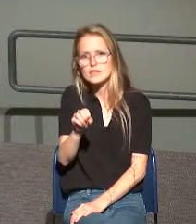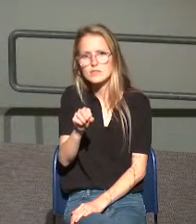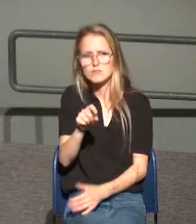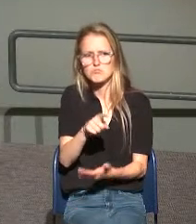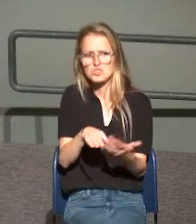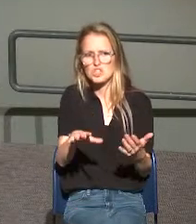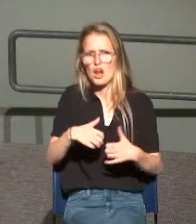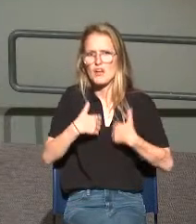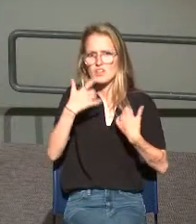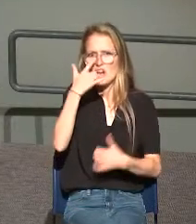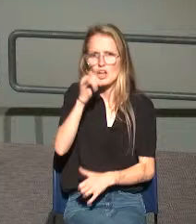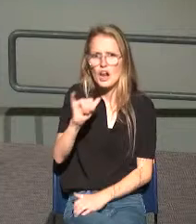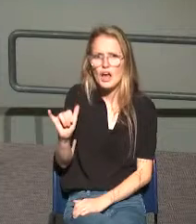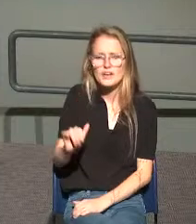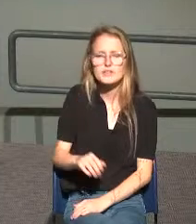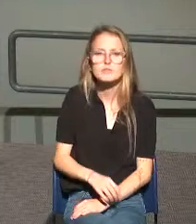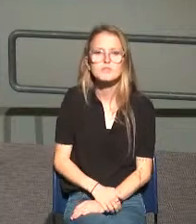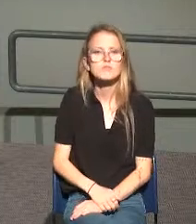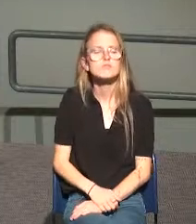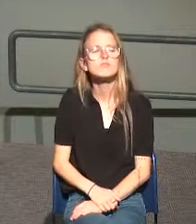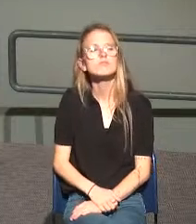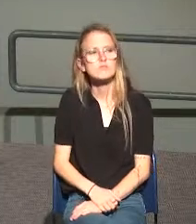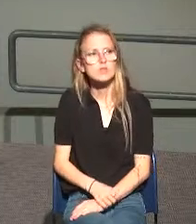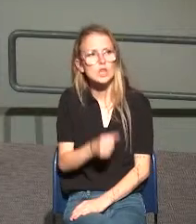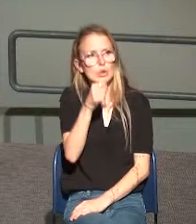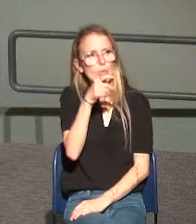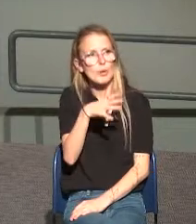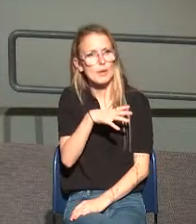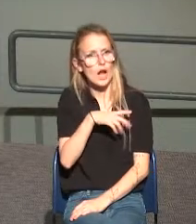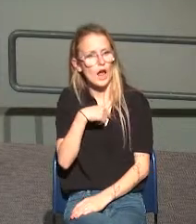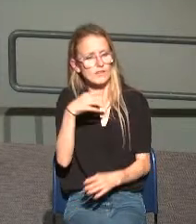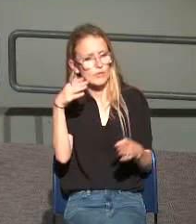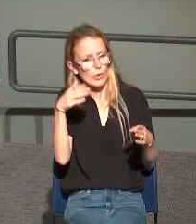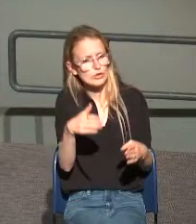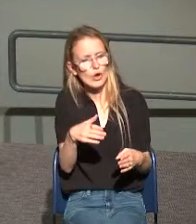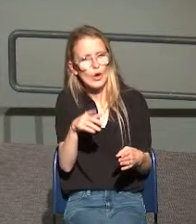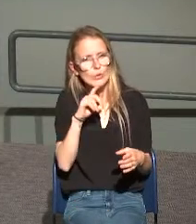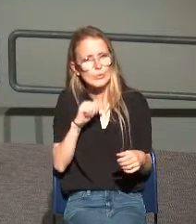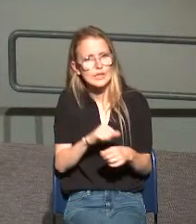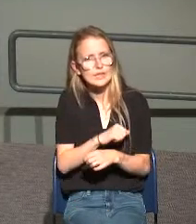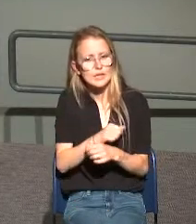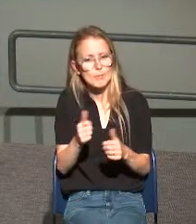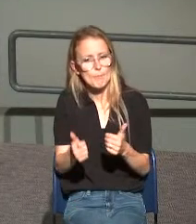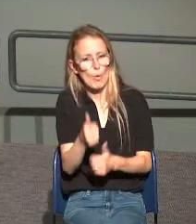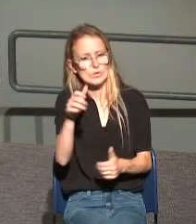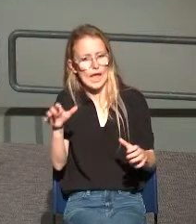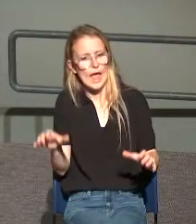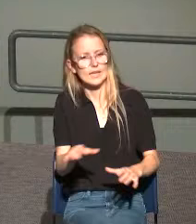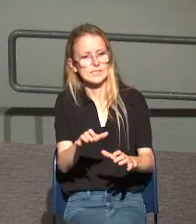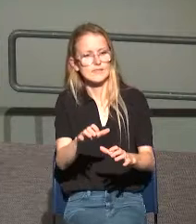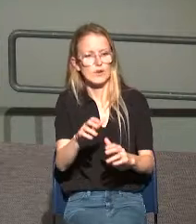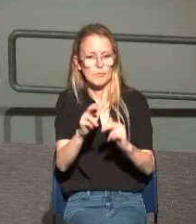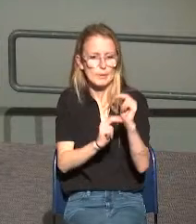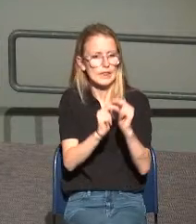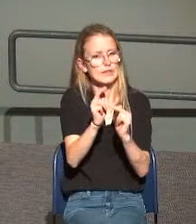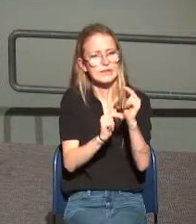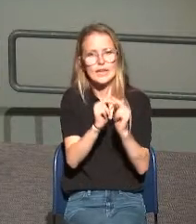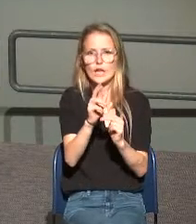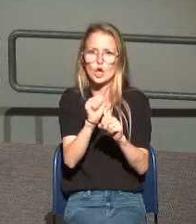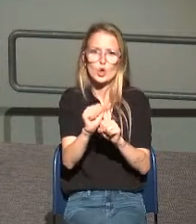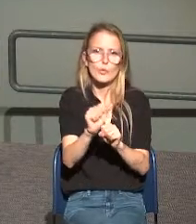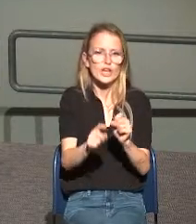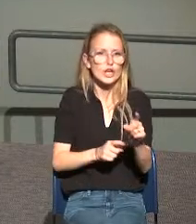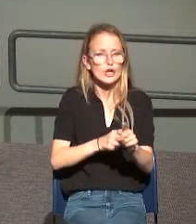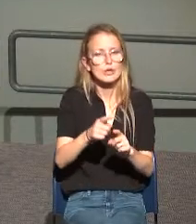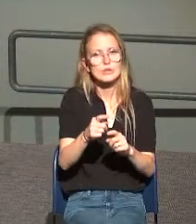aviation? Okay, well, the women that I focused on, they were really most active in building their careers and breaking down barriers in the 70s